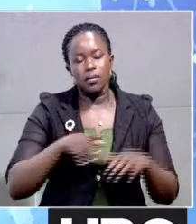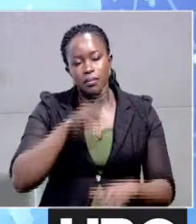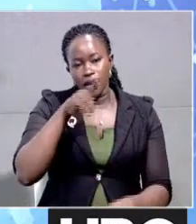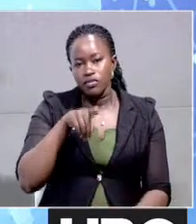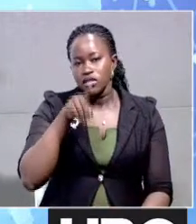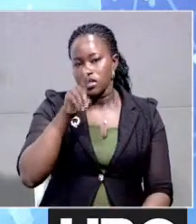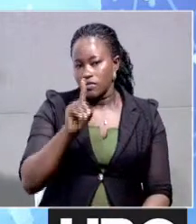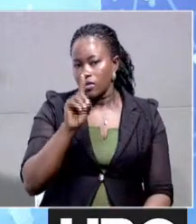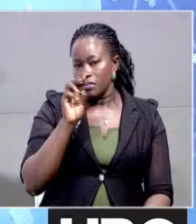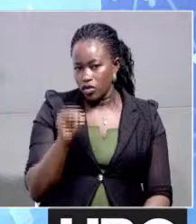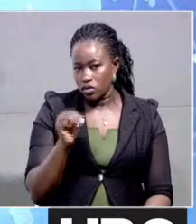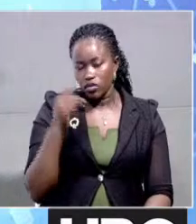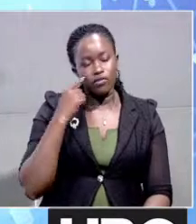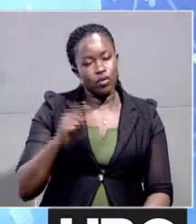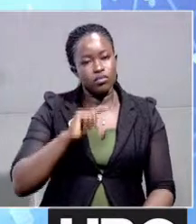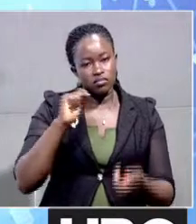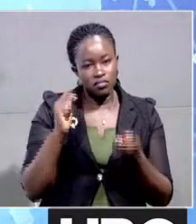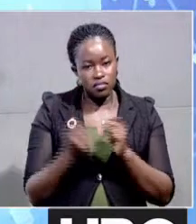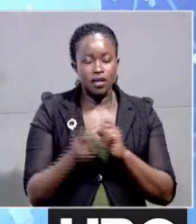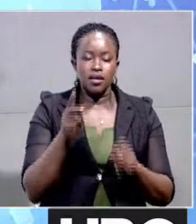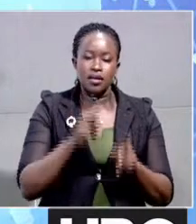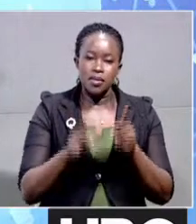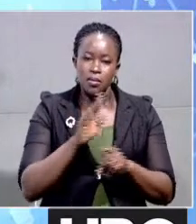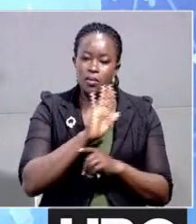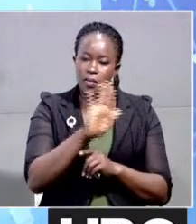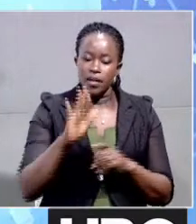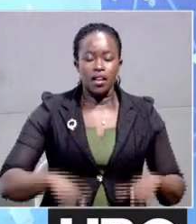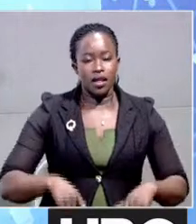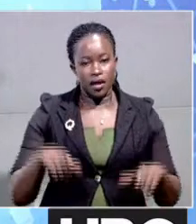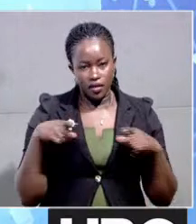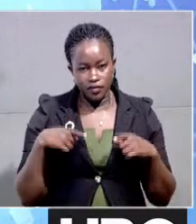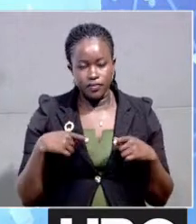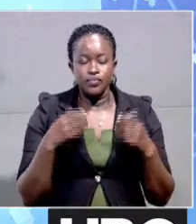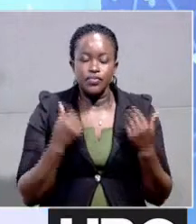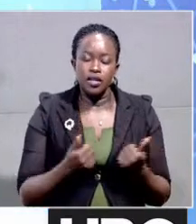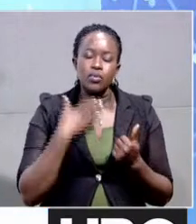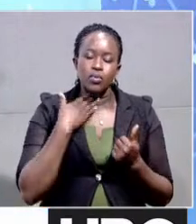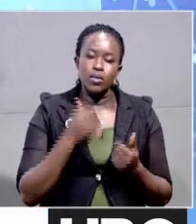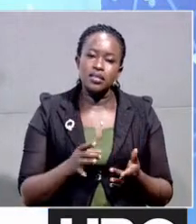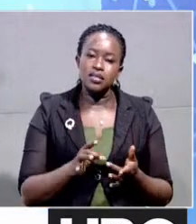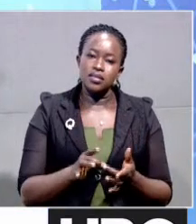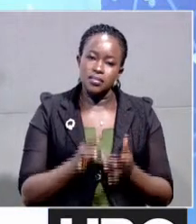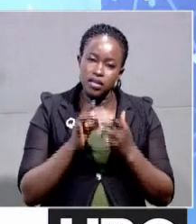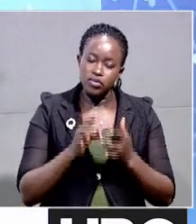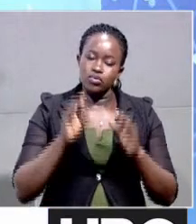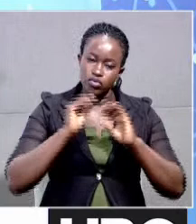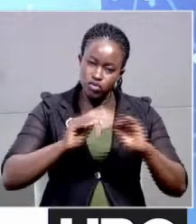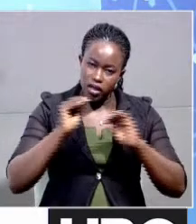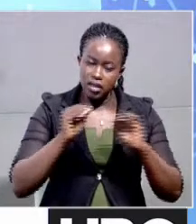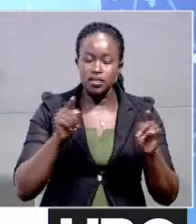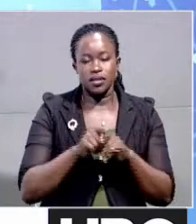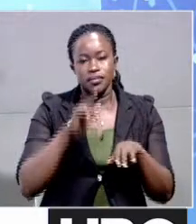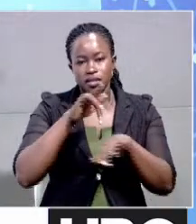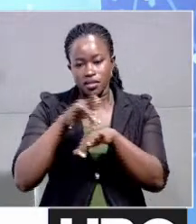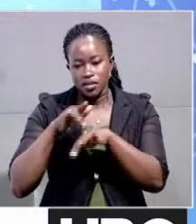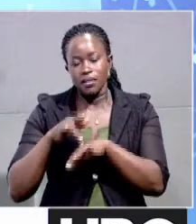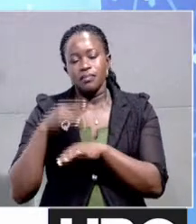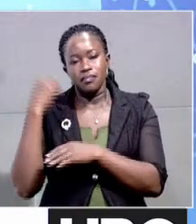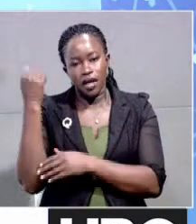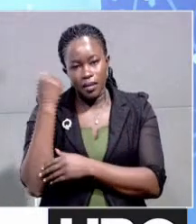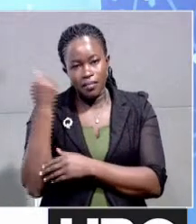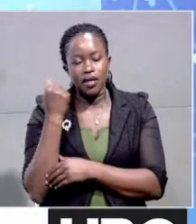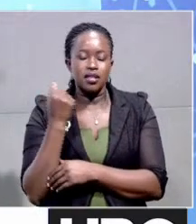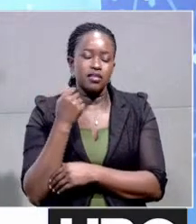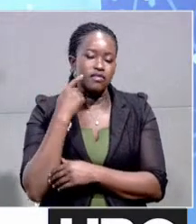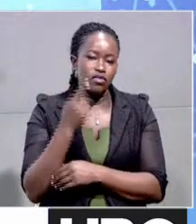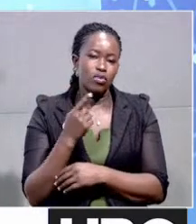development model for transformation of people's livelihood. They now want specialized training and sensitization campaigns for the